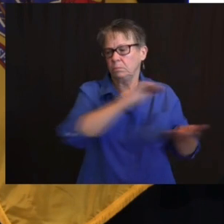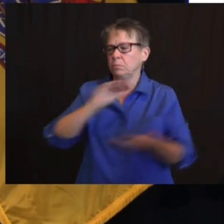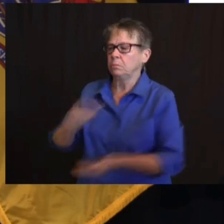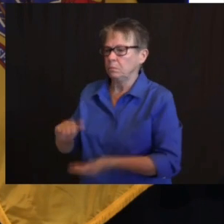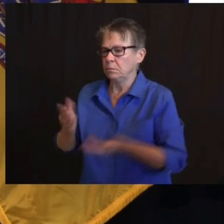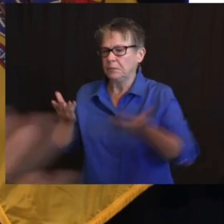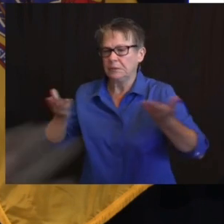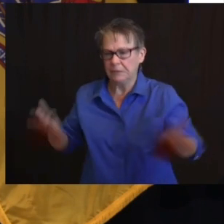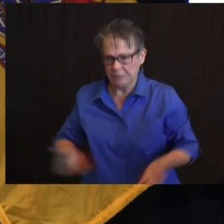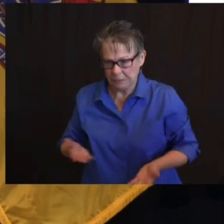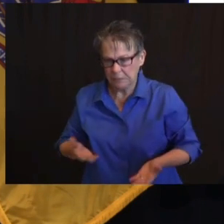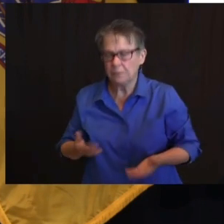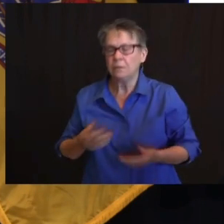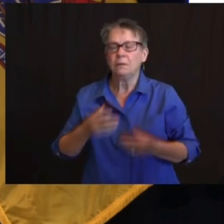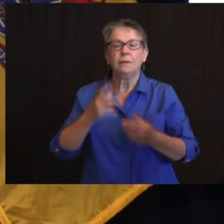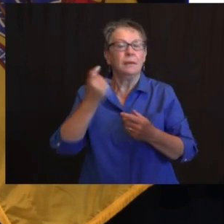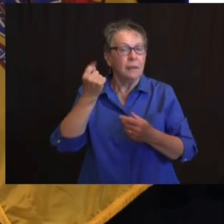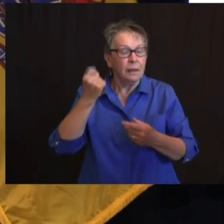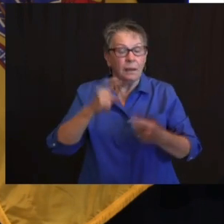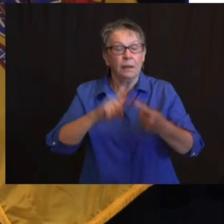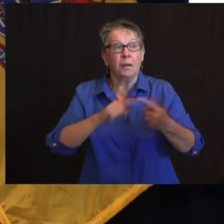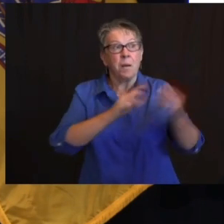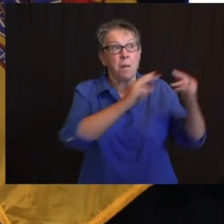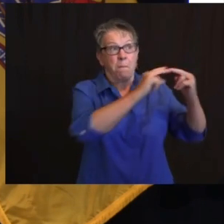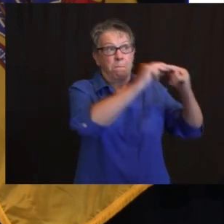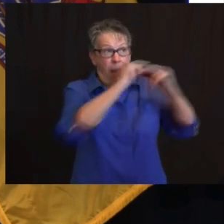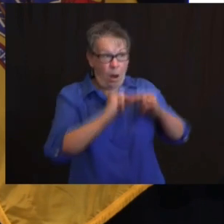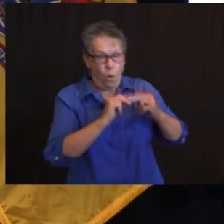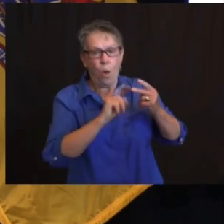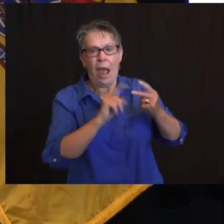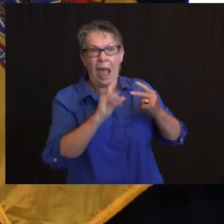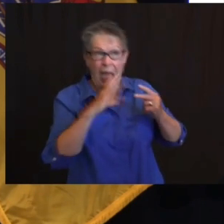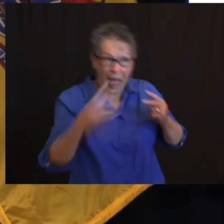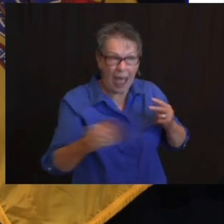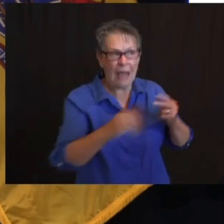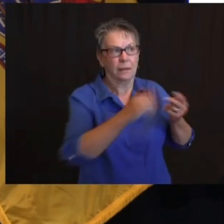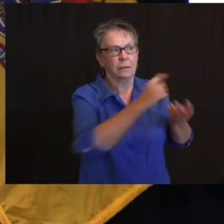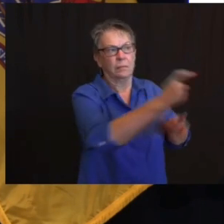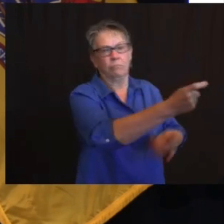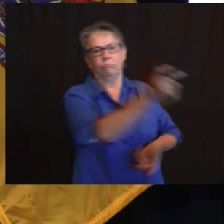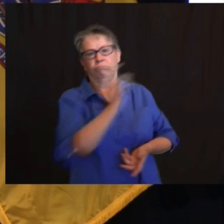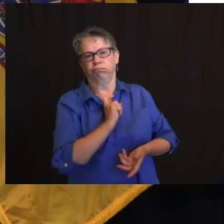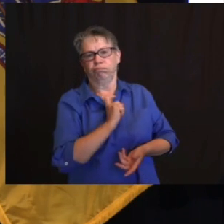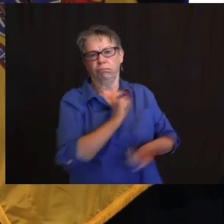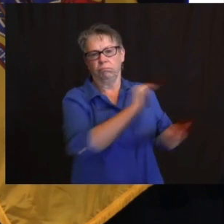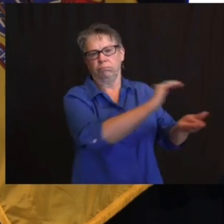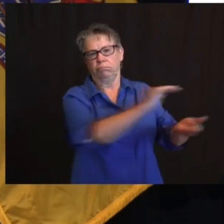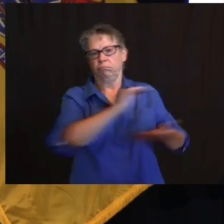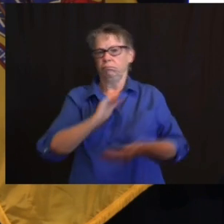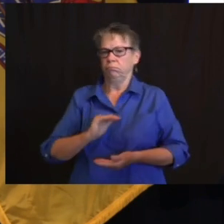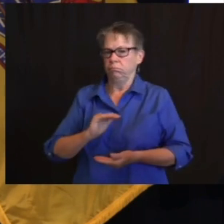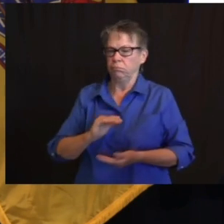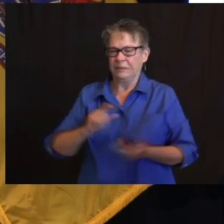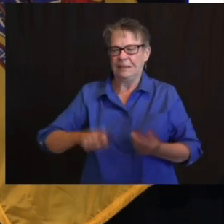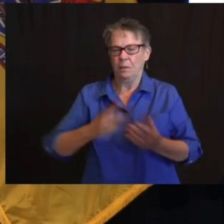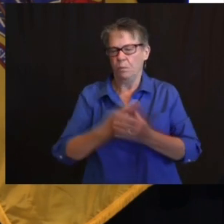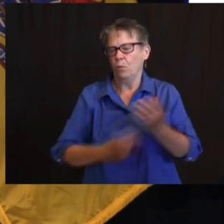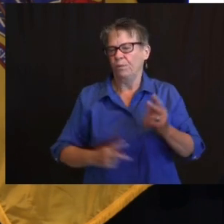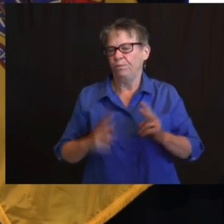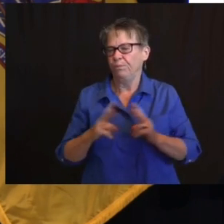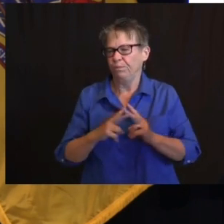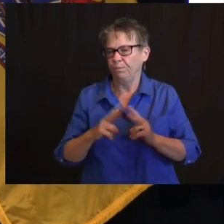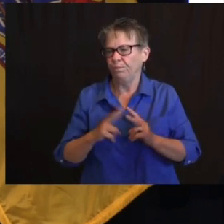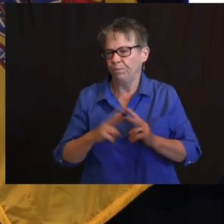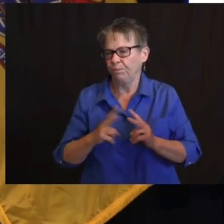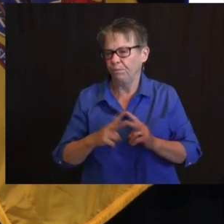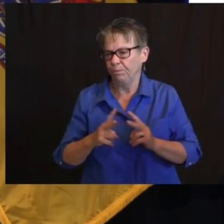both. One of them is within the four walls of New Jersey. When the Senate, God willing, votes on